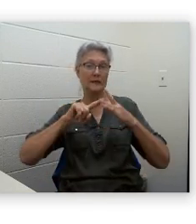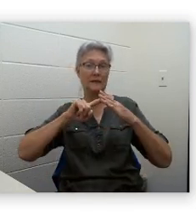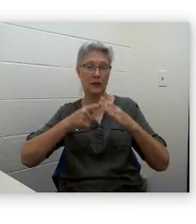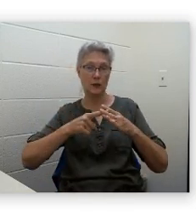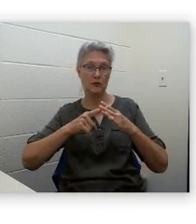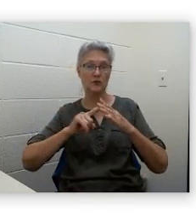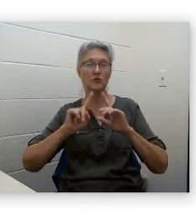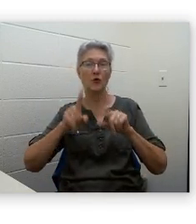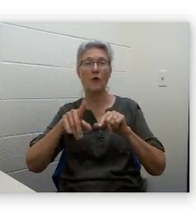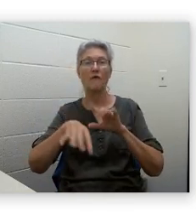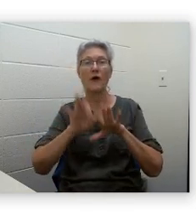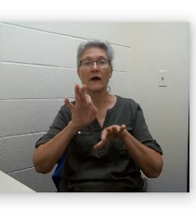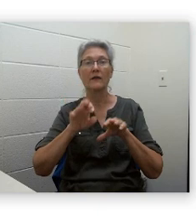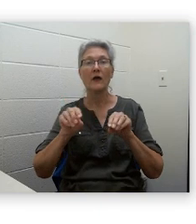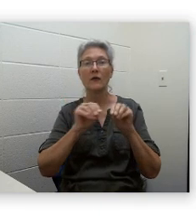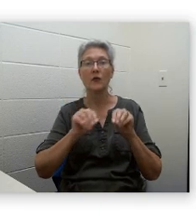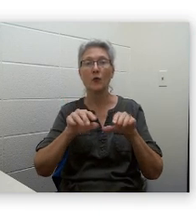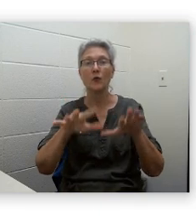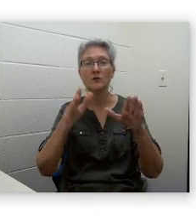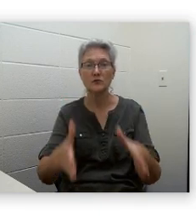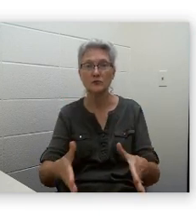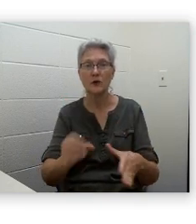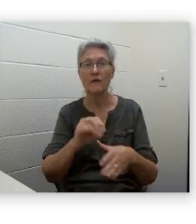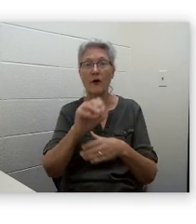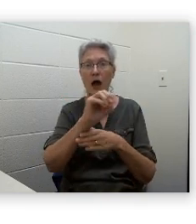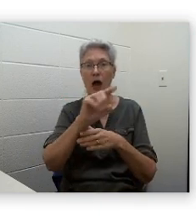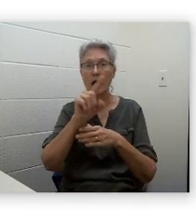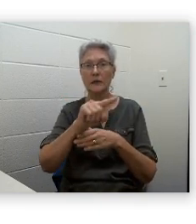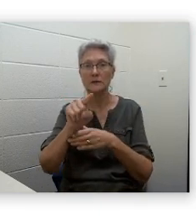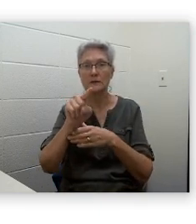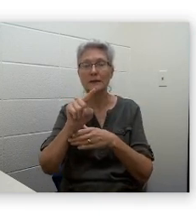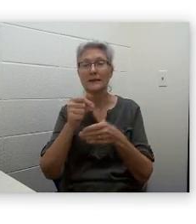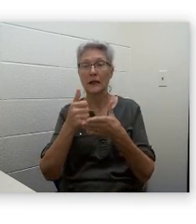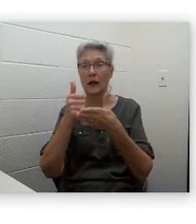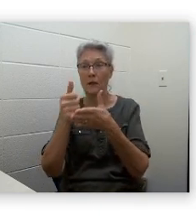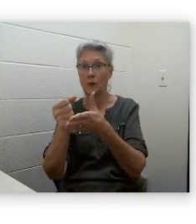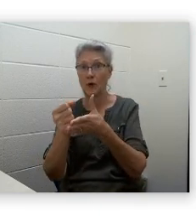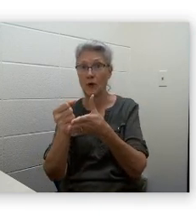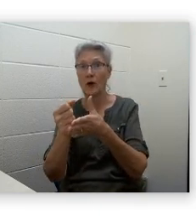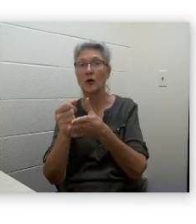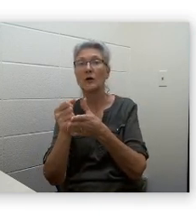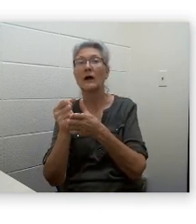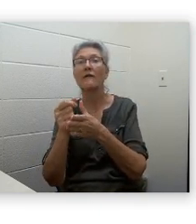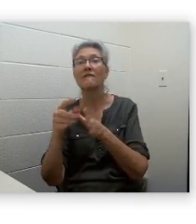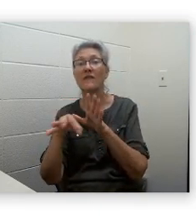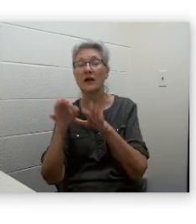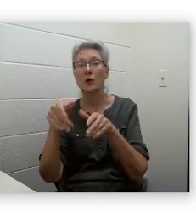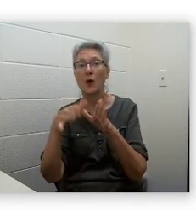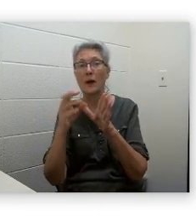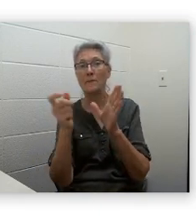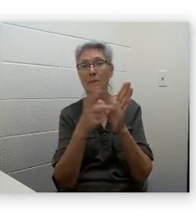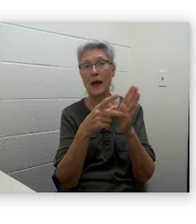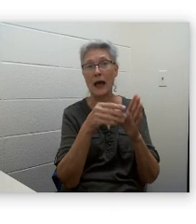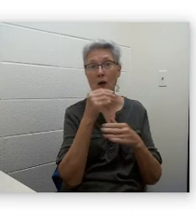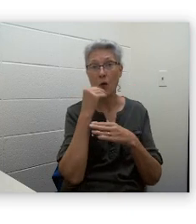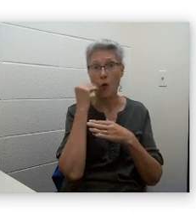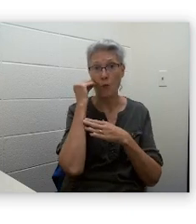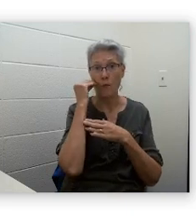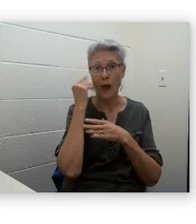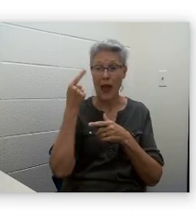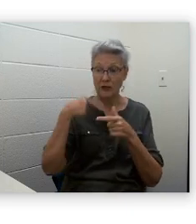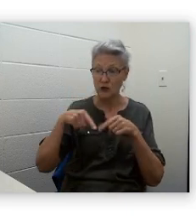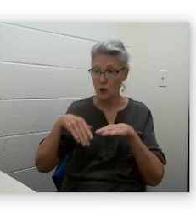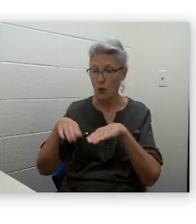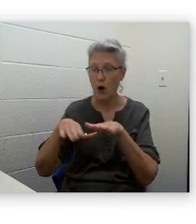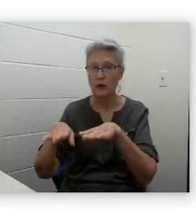find the Wizard of Oz to help her get back home. As she walks along the yellow brick road, she meets a strange scarecrow